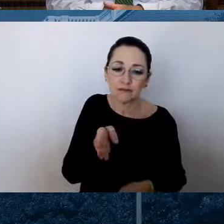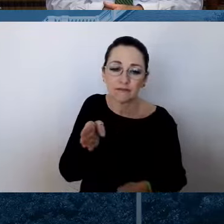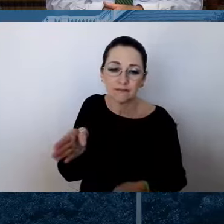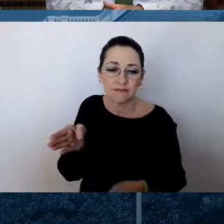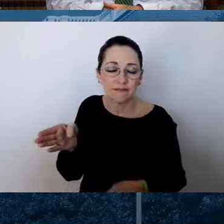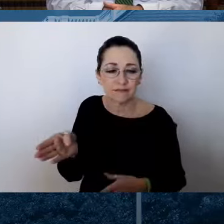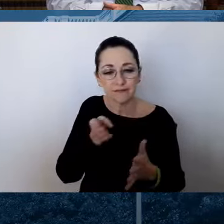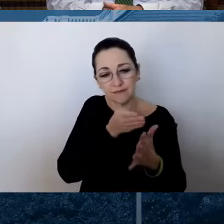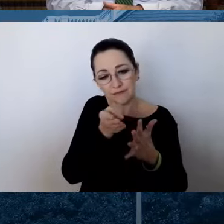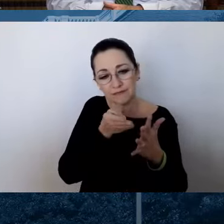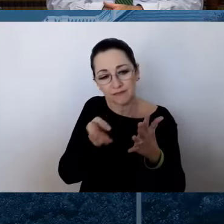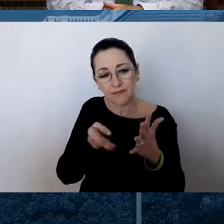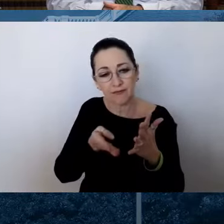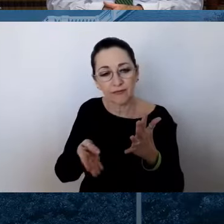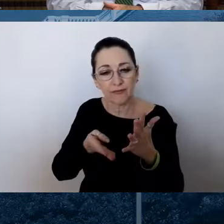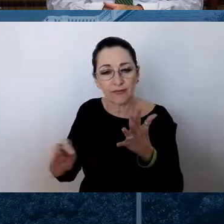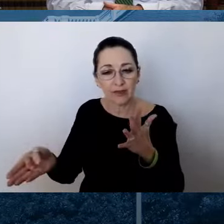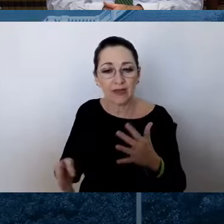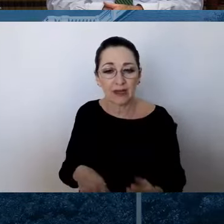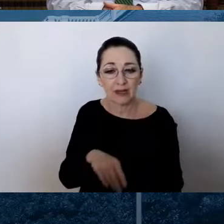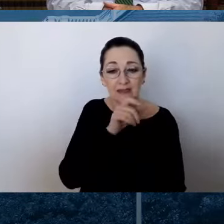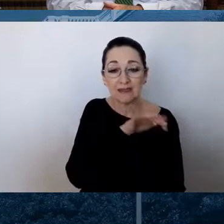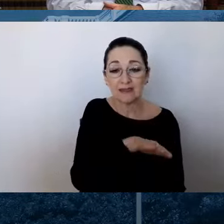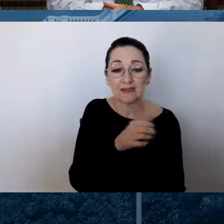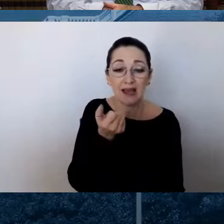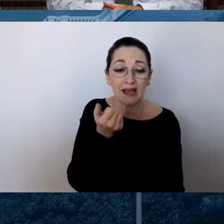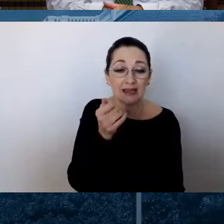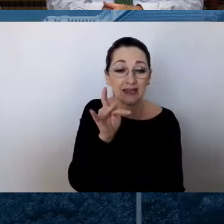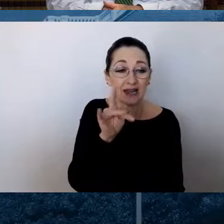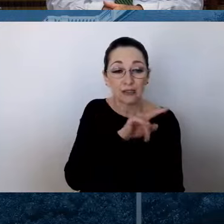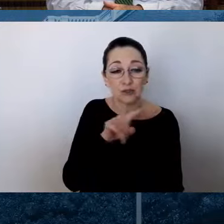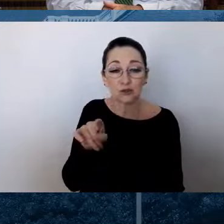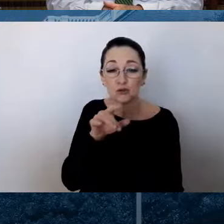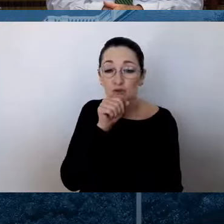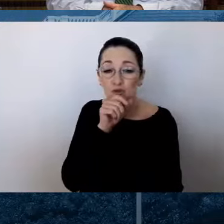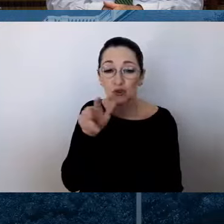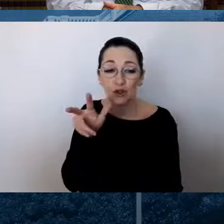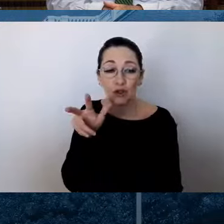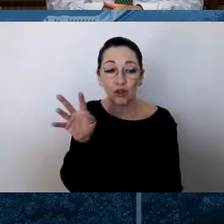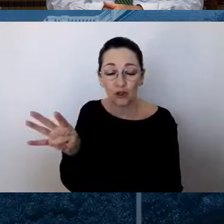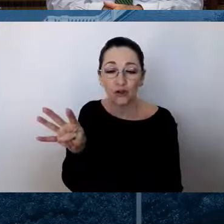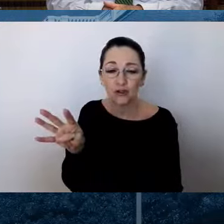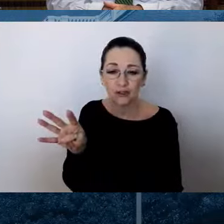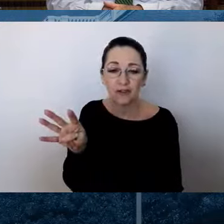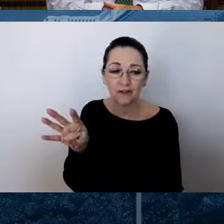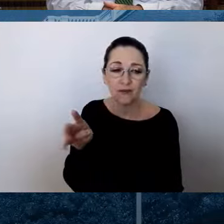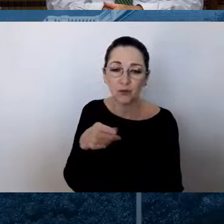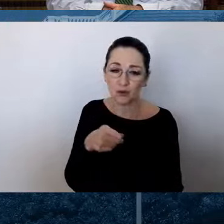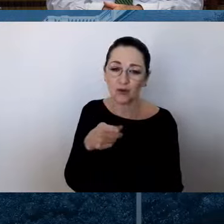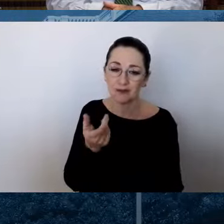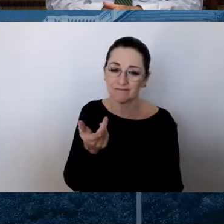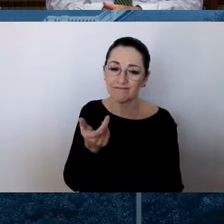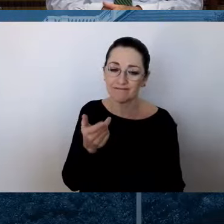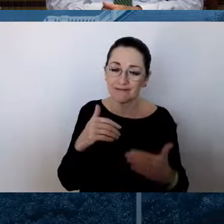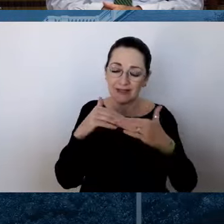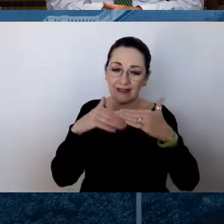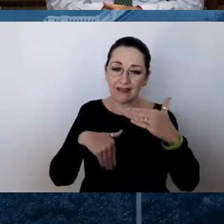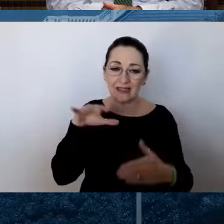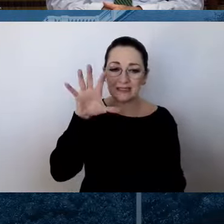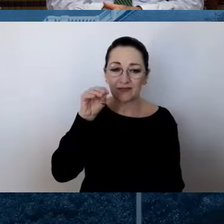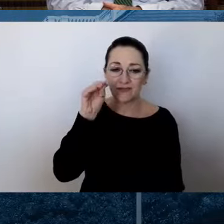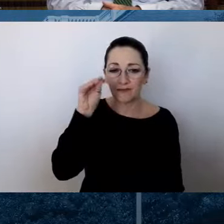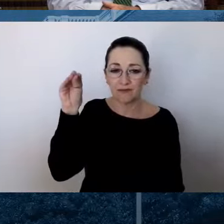34 are really kind of under-vaccinated at rates just above 50% or lower than